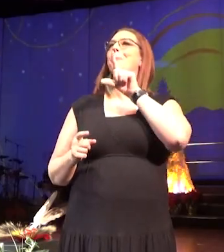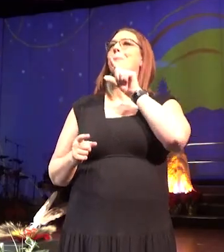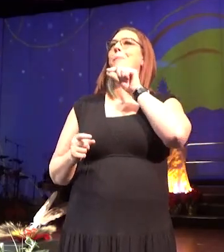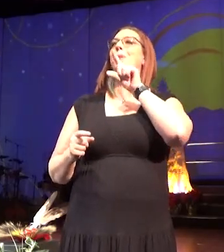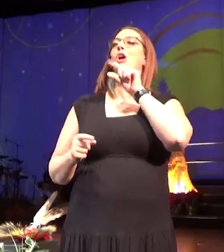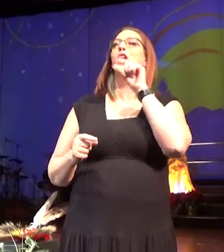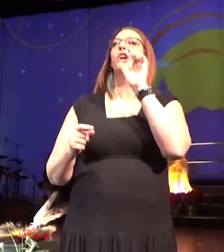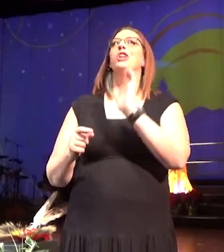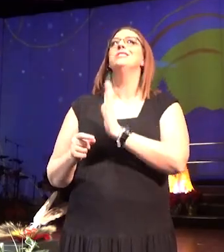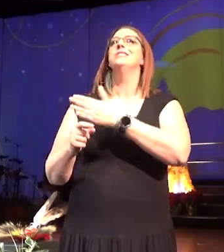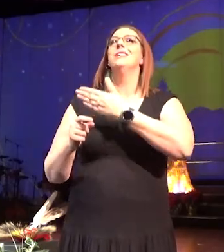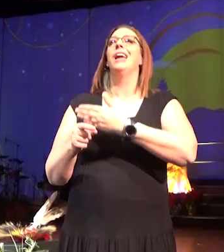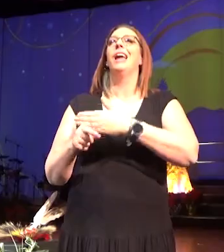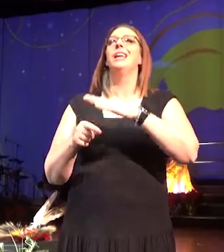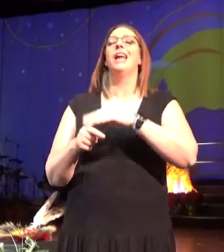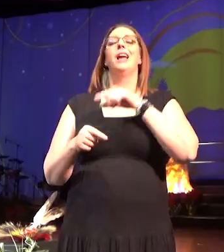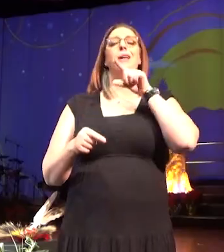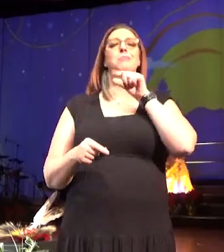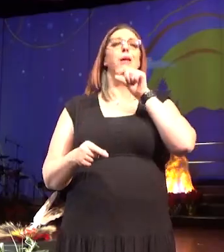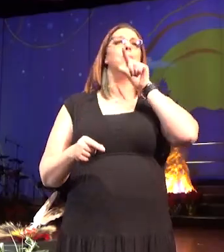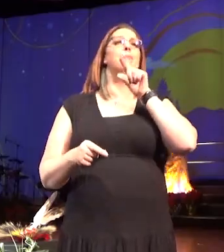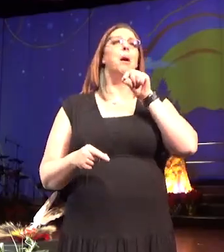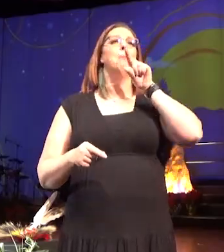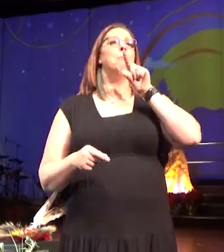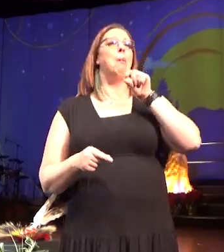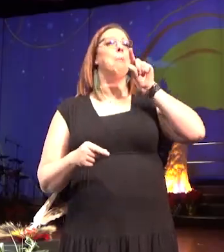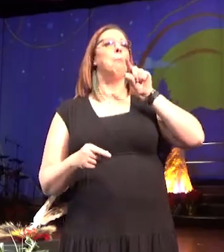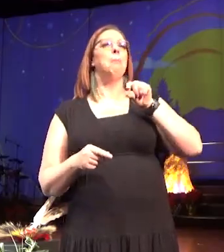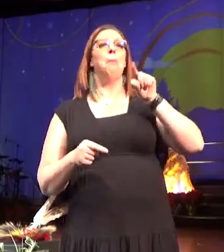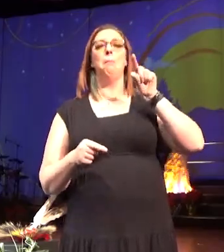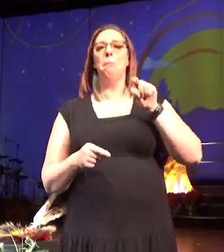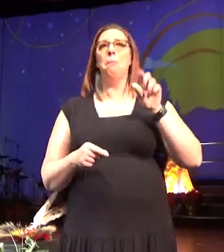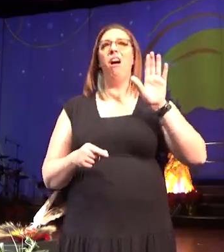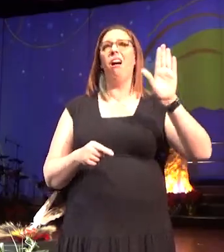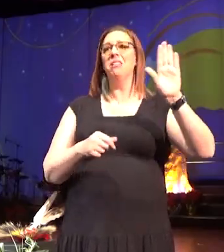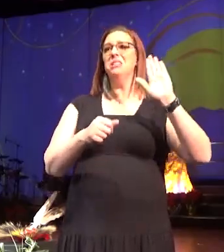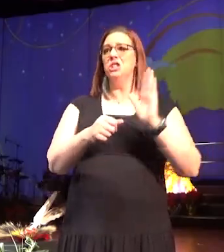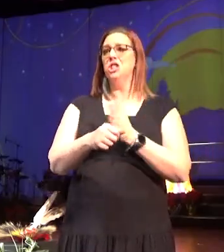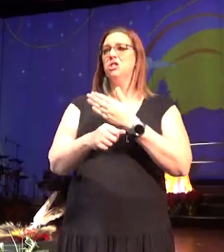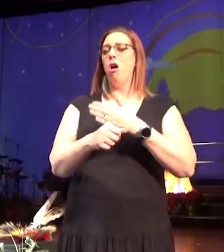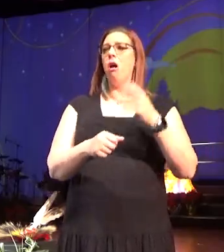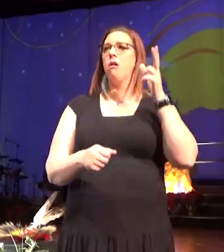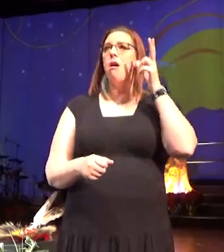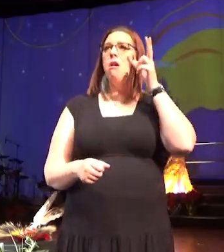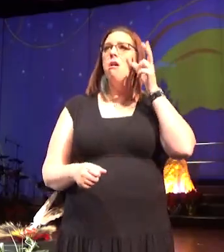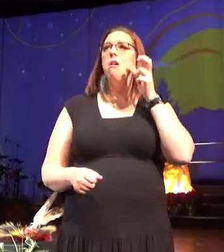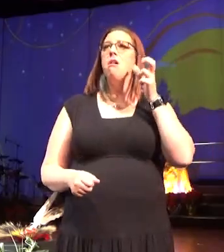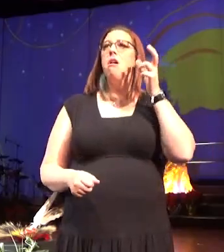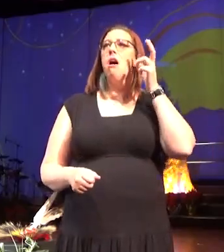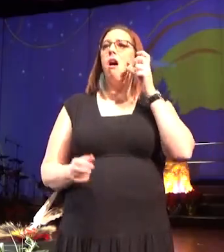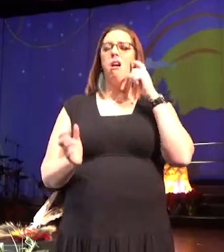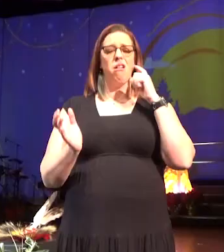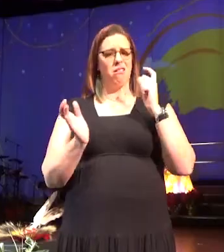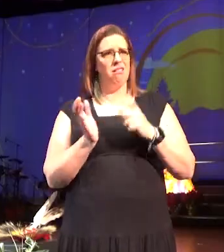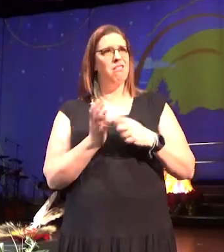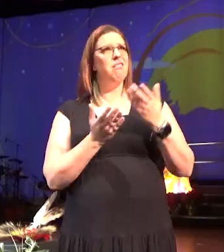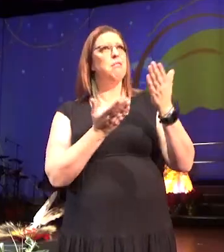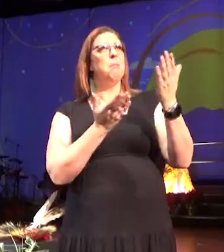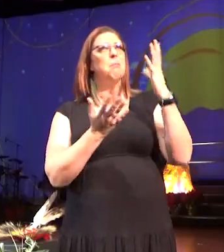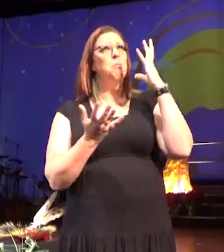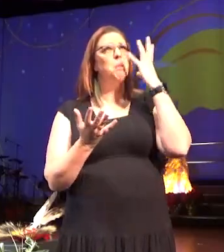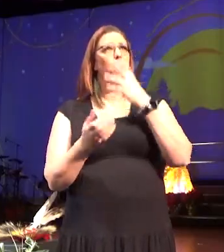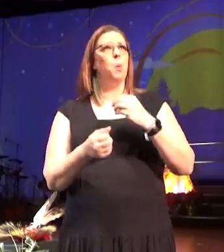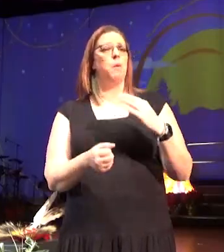bird. And it was singing this song and this melody, and I was listening to it and I acknowledged it. That's a beautiful